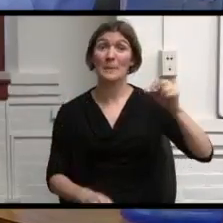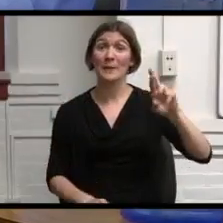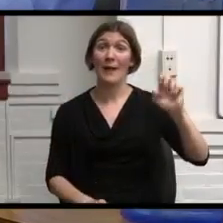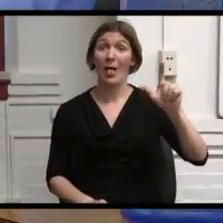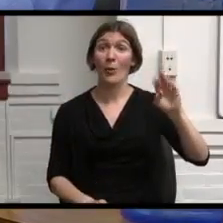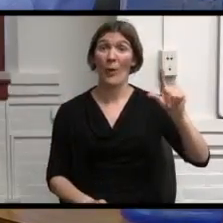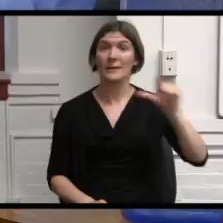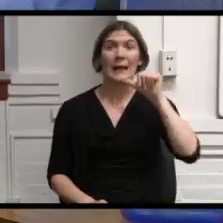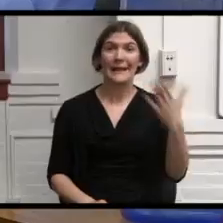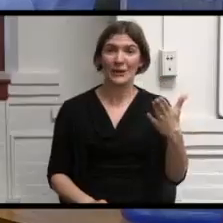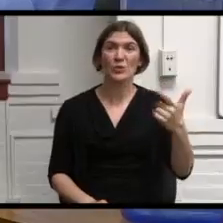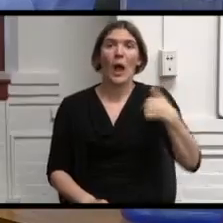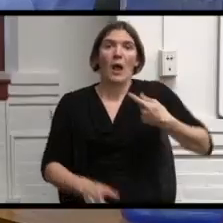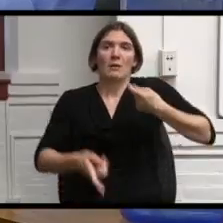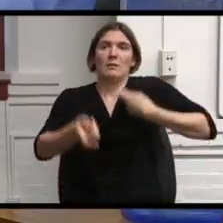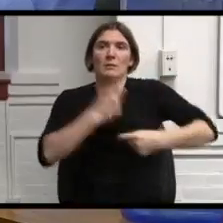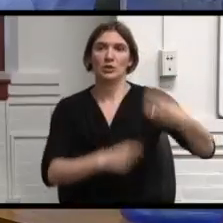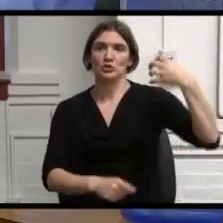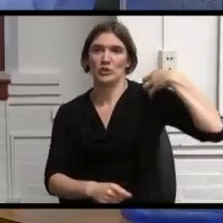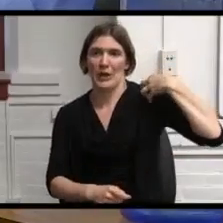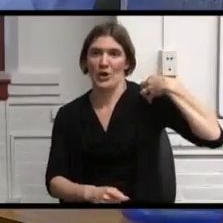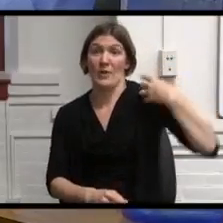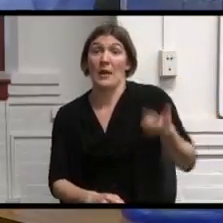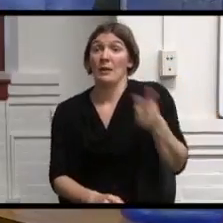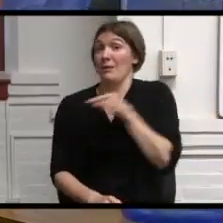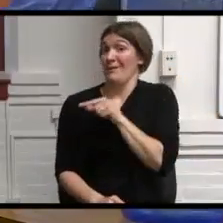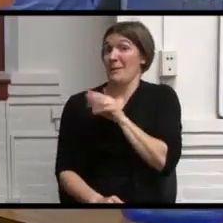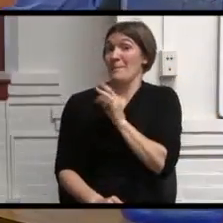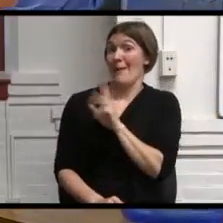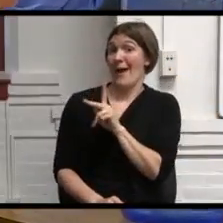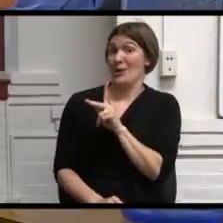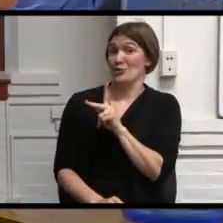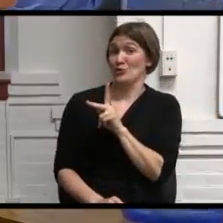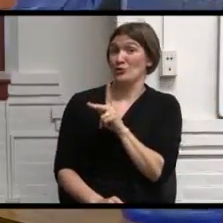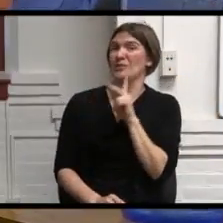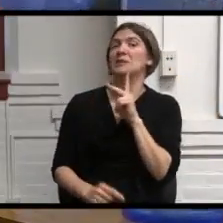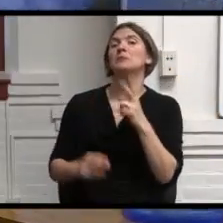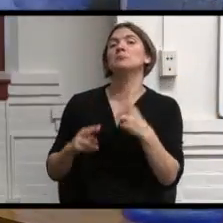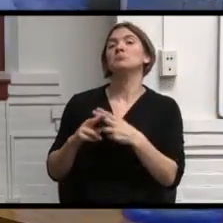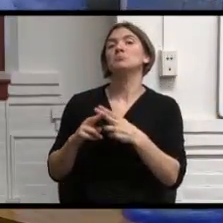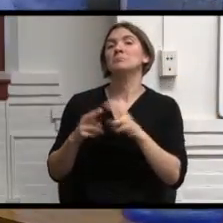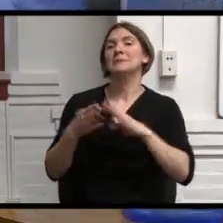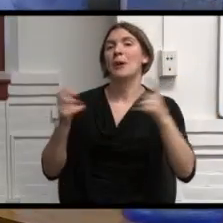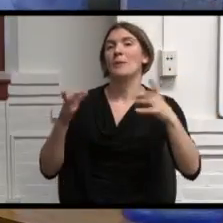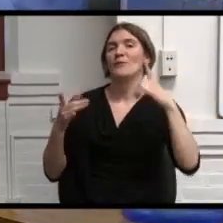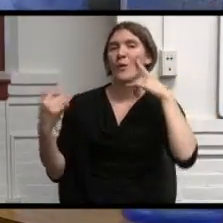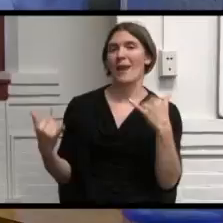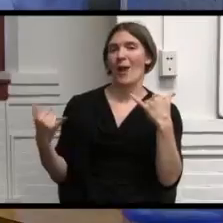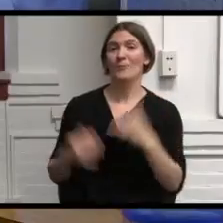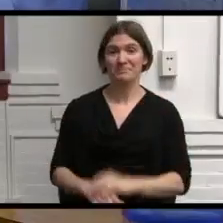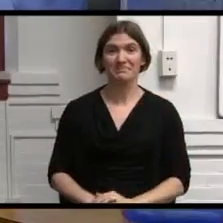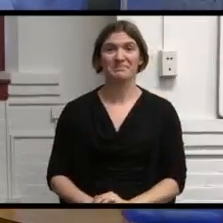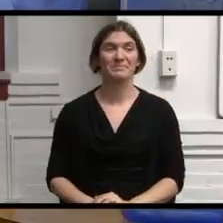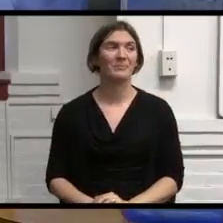Peter Elwell. That's why I am chair, and that's why Patrick Moreland is acting town manager.